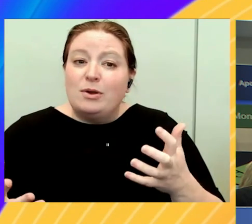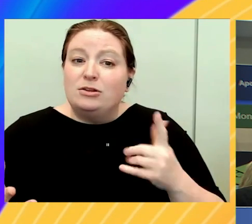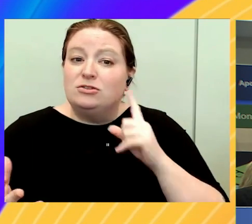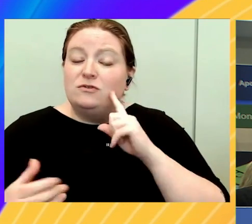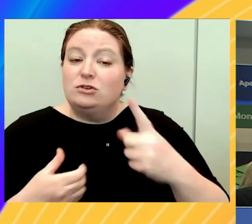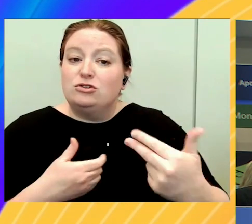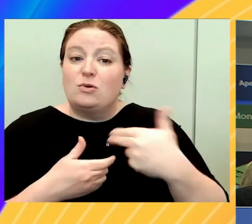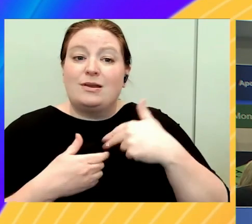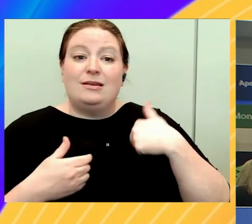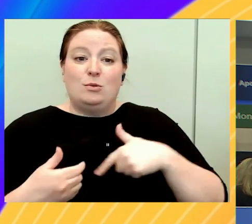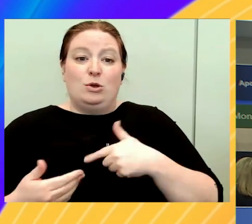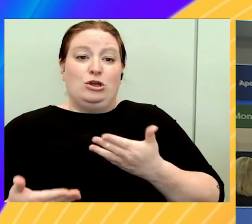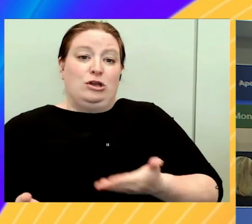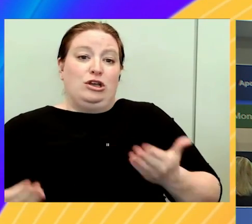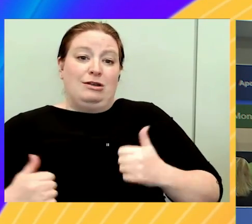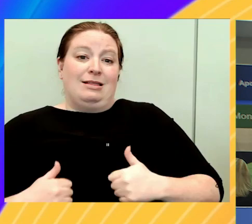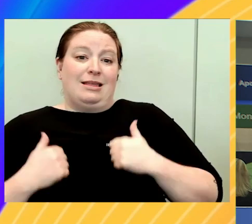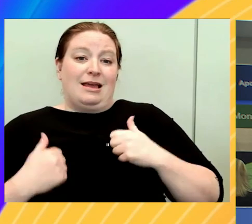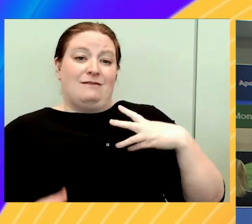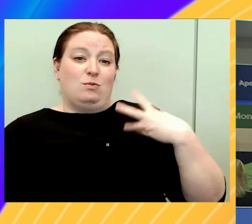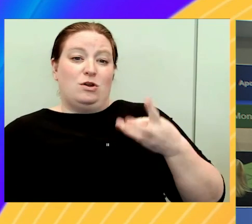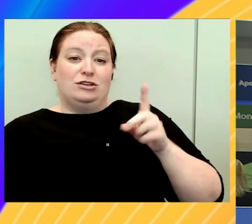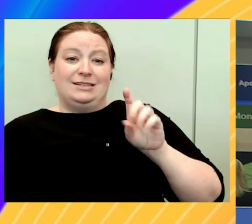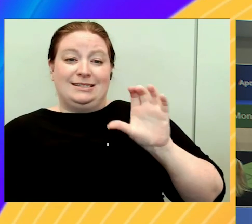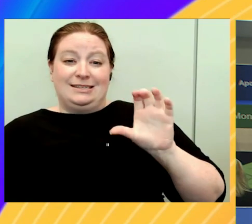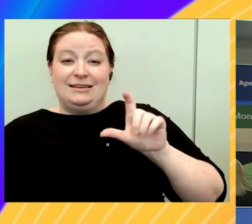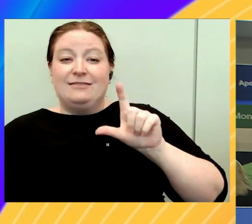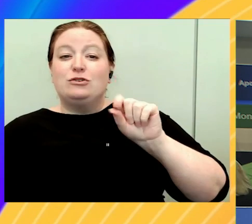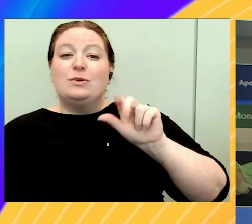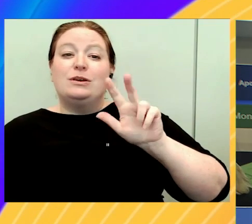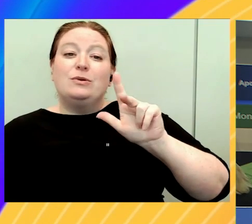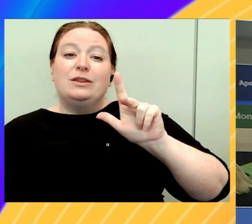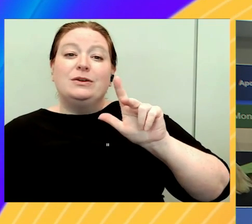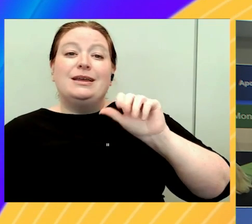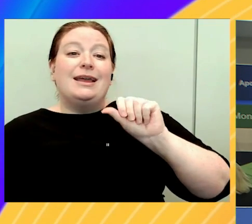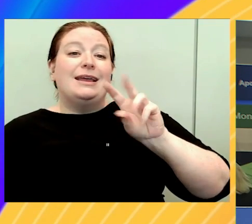D.C. at the 2023 AWS DC Summit, and we'll be back right after this.